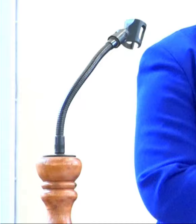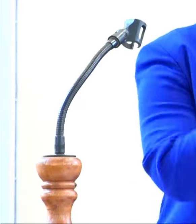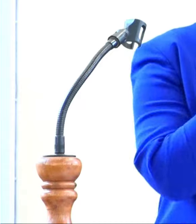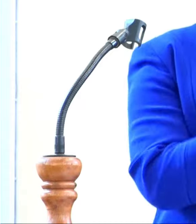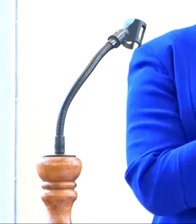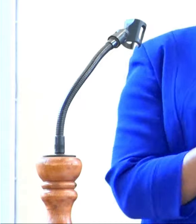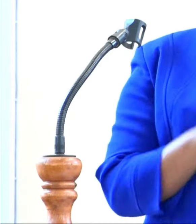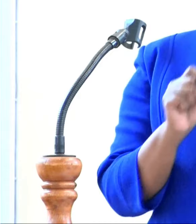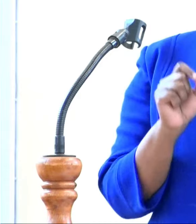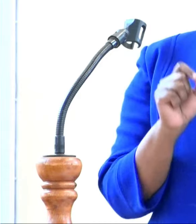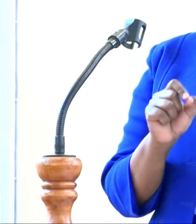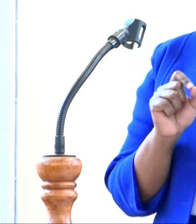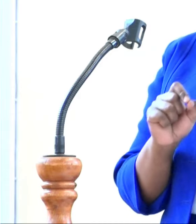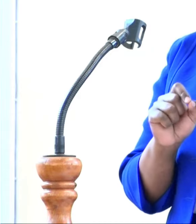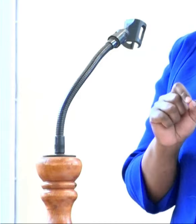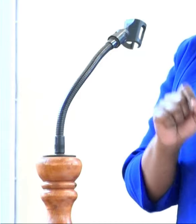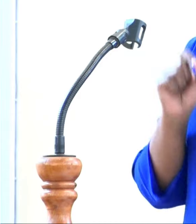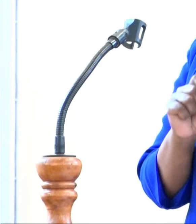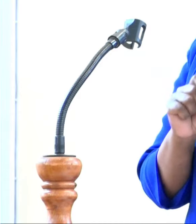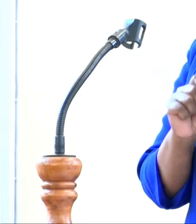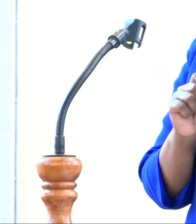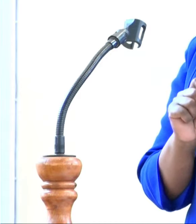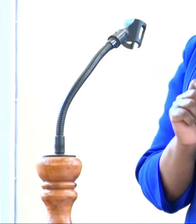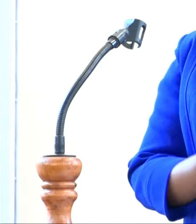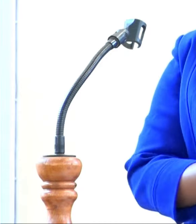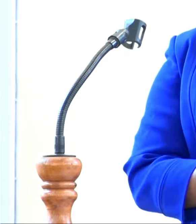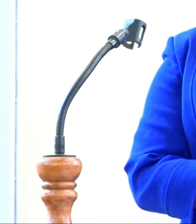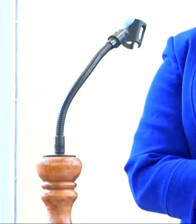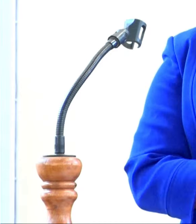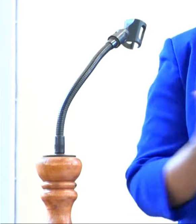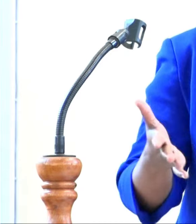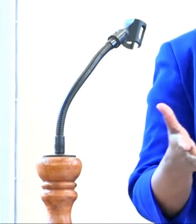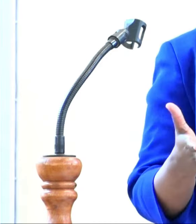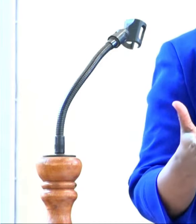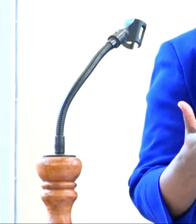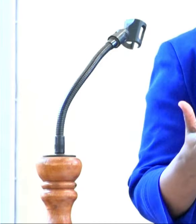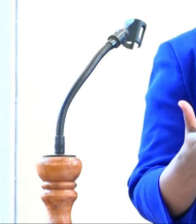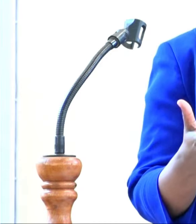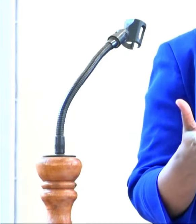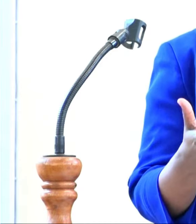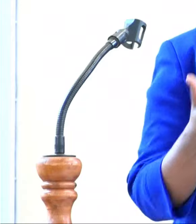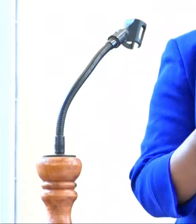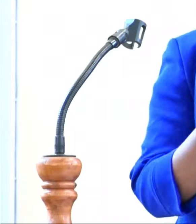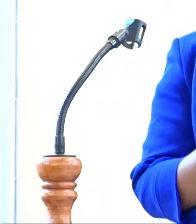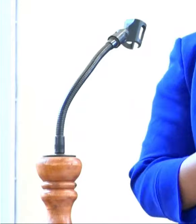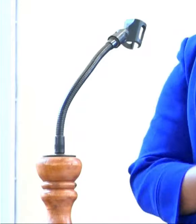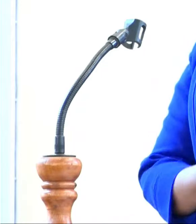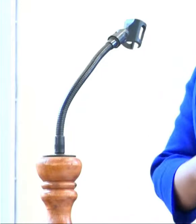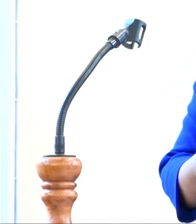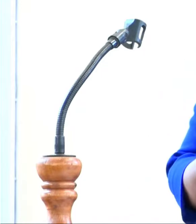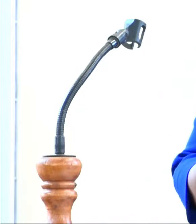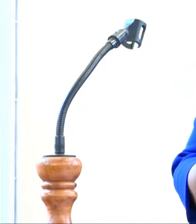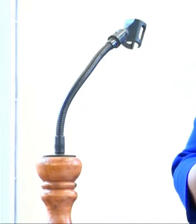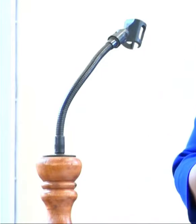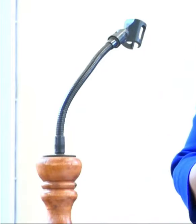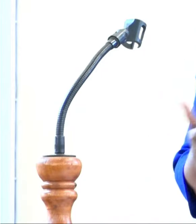that nowadays Christianity has become a kawaida thing. We have made Christianity